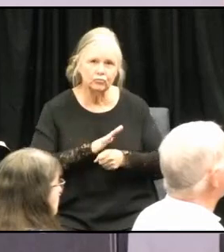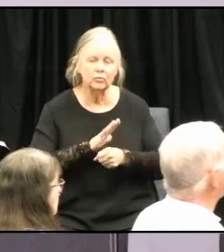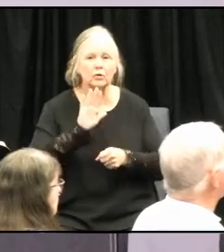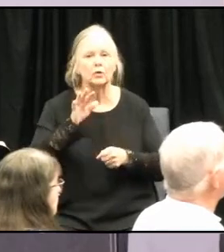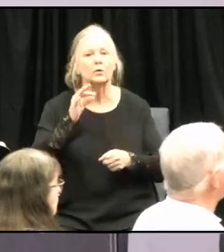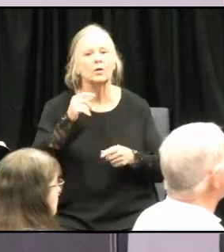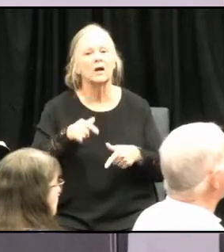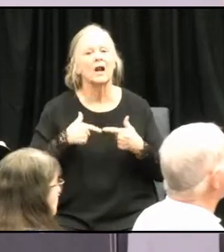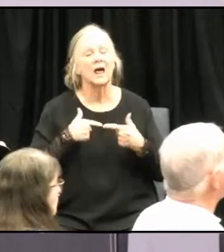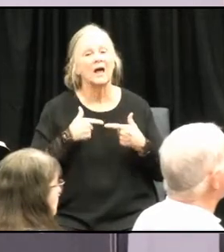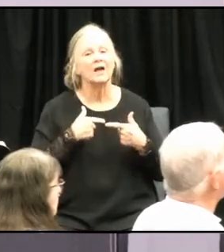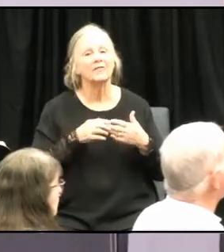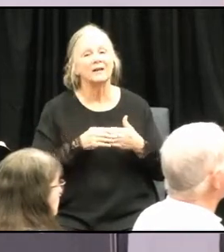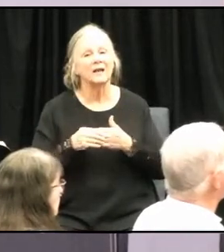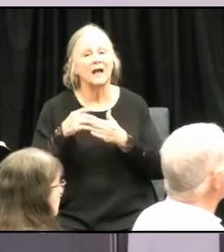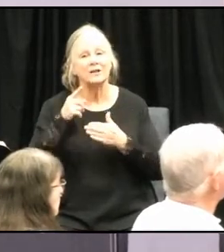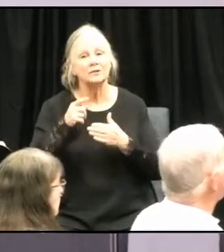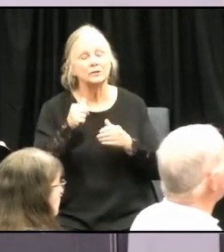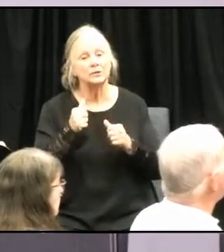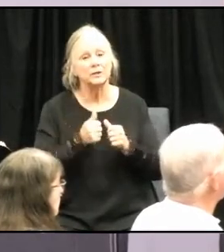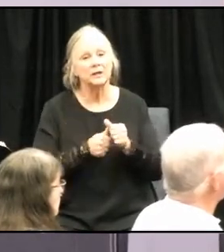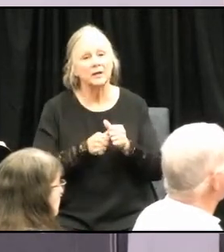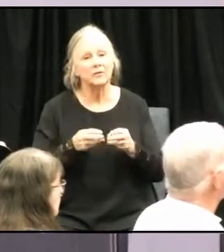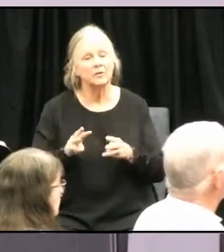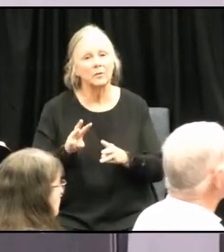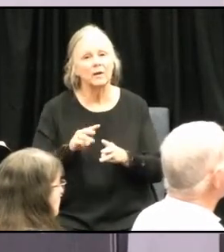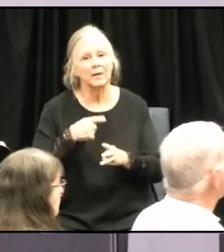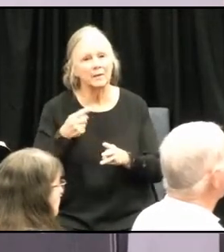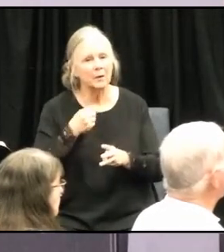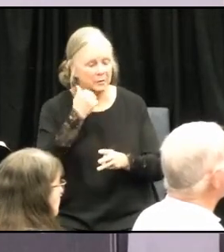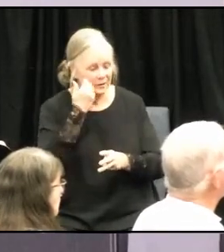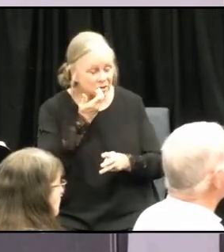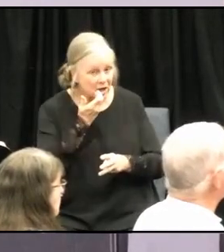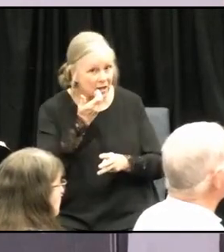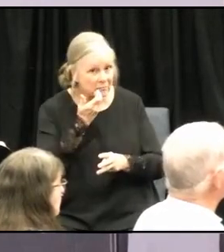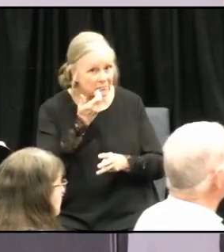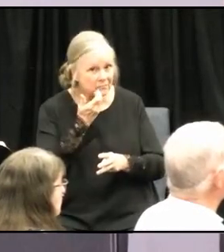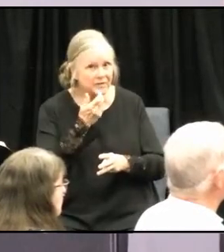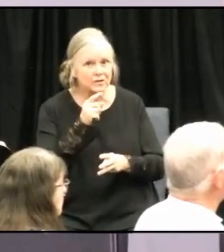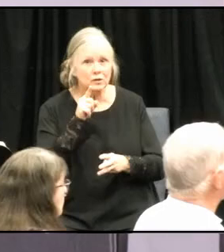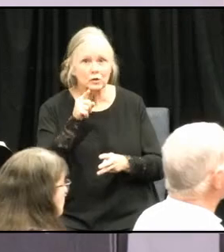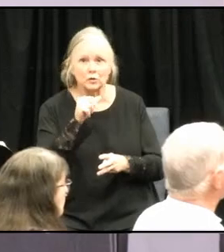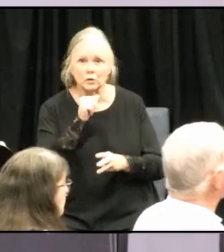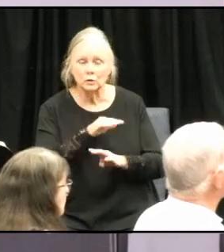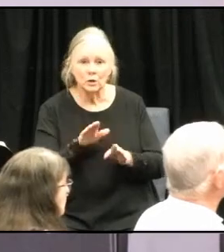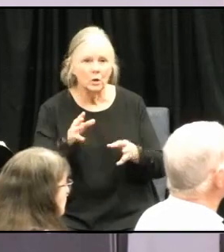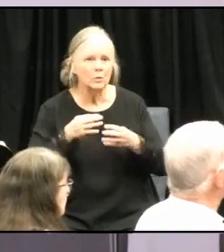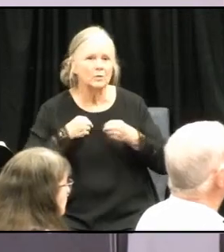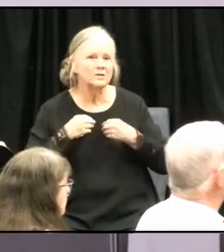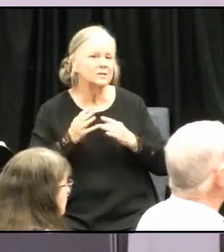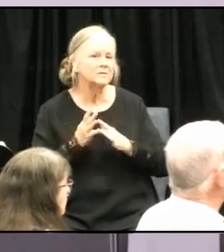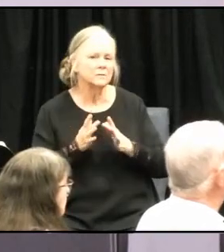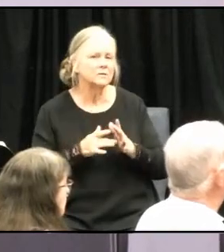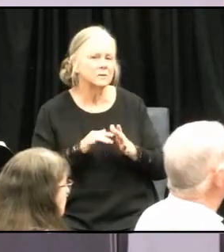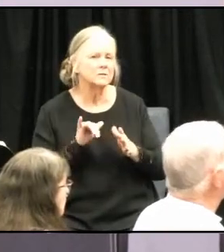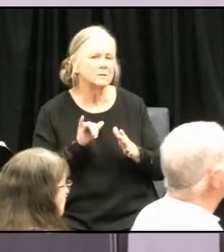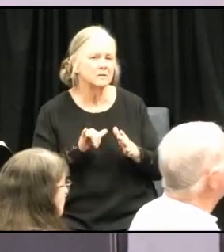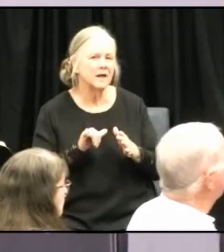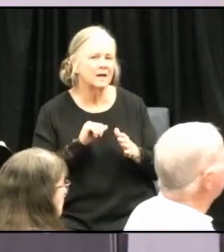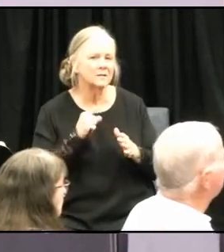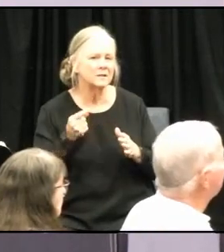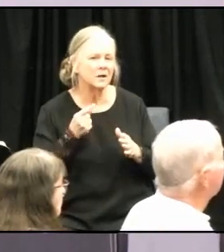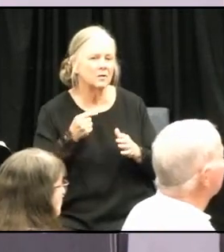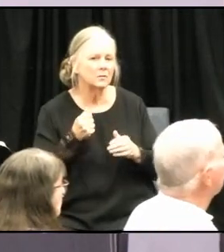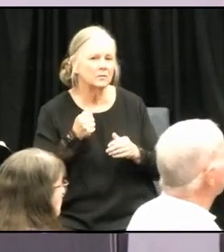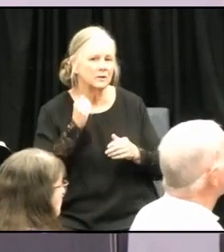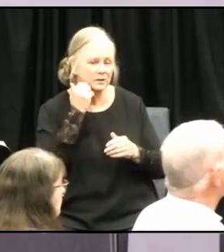way. The only shame would be to not do that when we really think about it. Amen? The